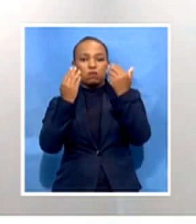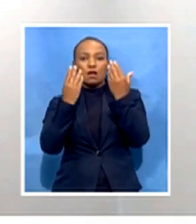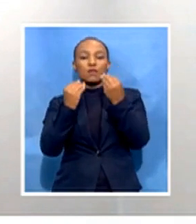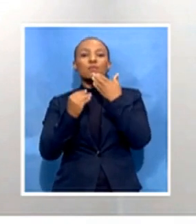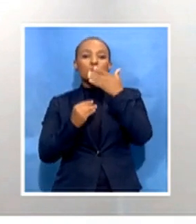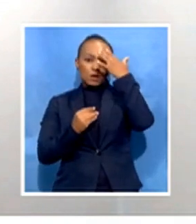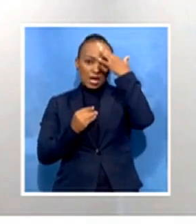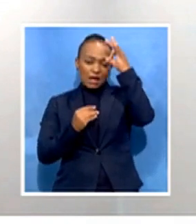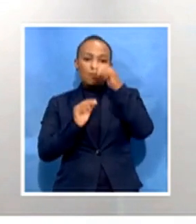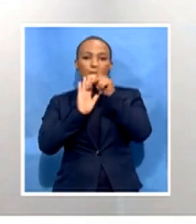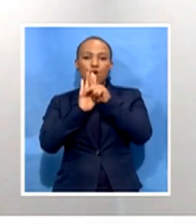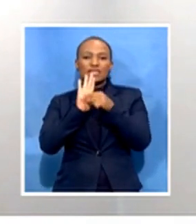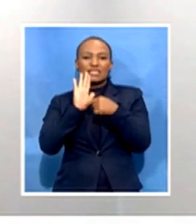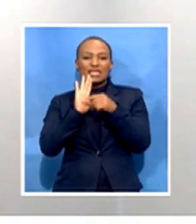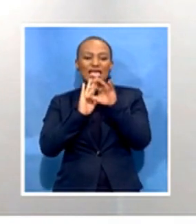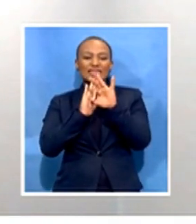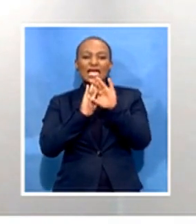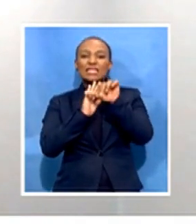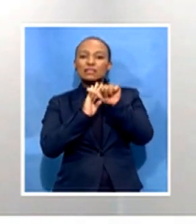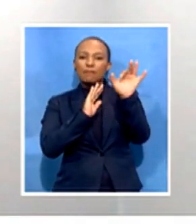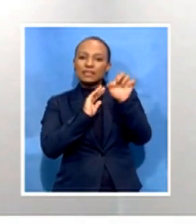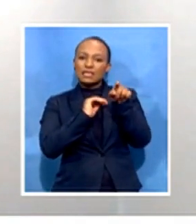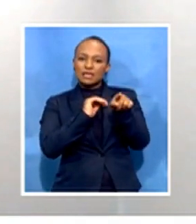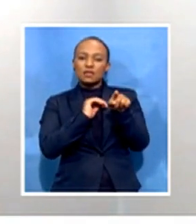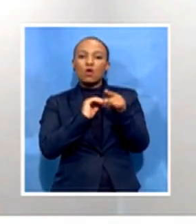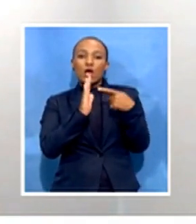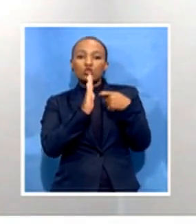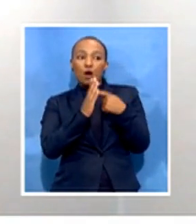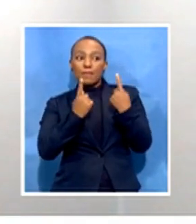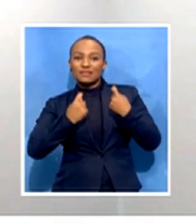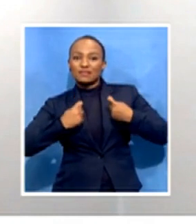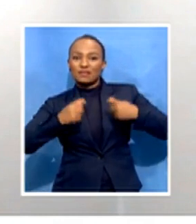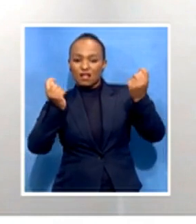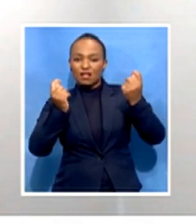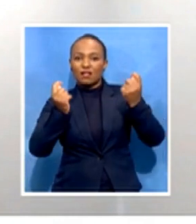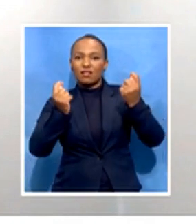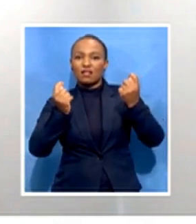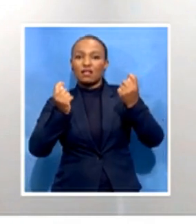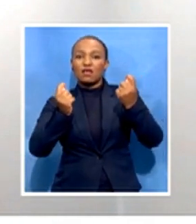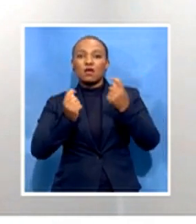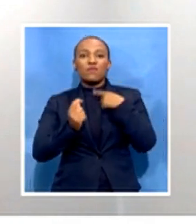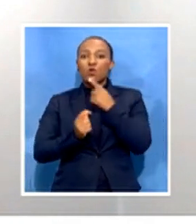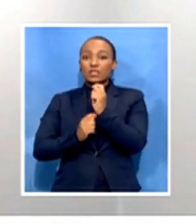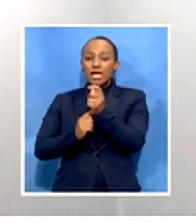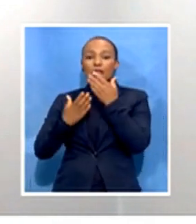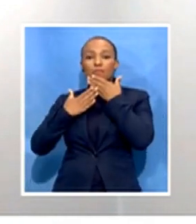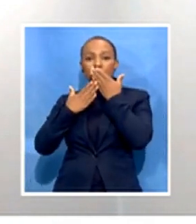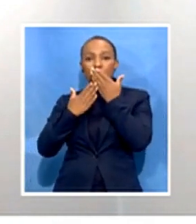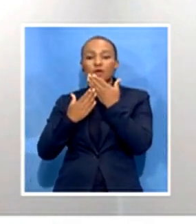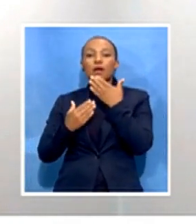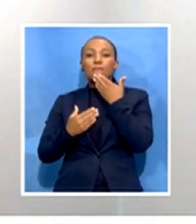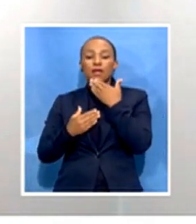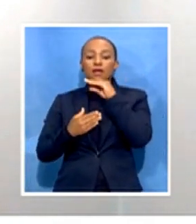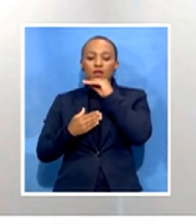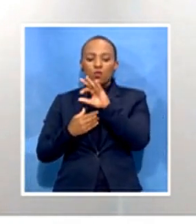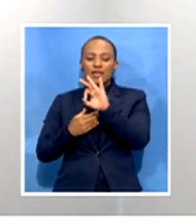of the average retail selling price. So if you're not paying excise, you have on average a 36% advantage over